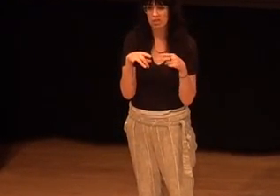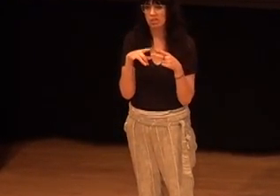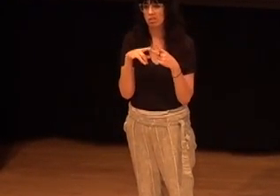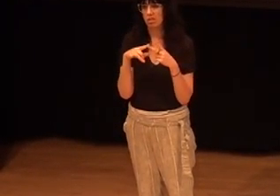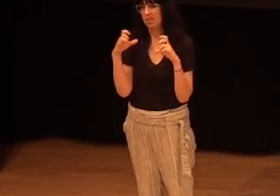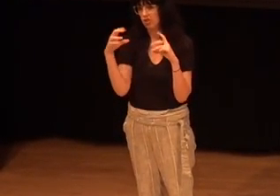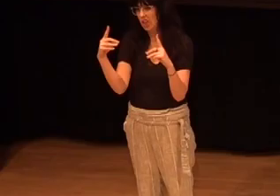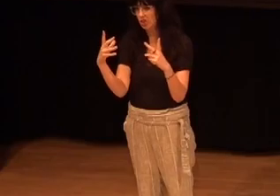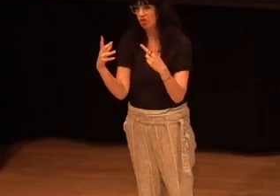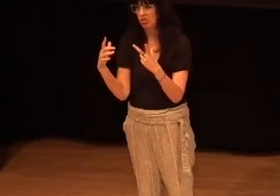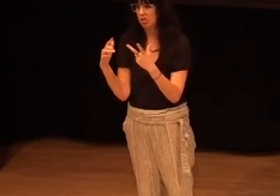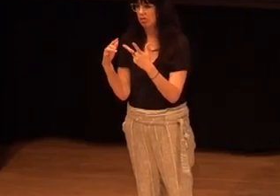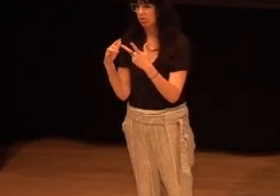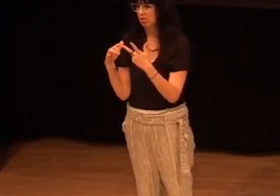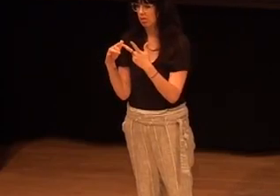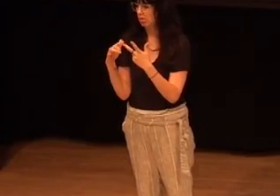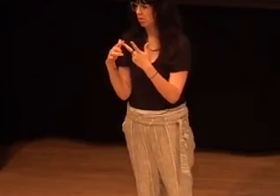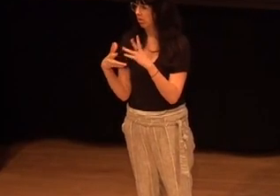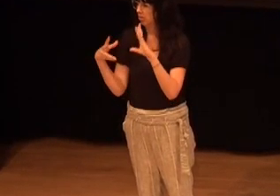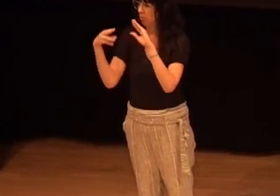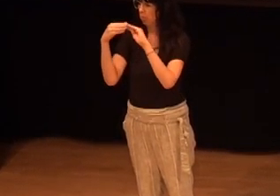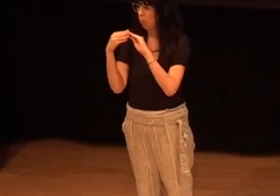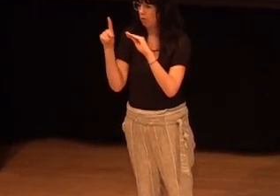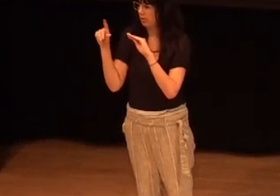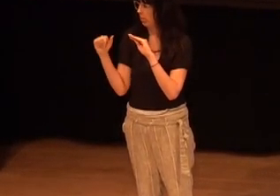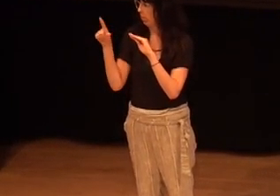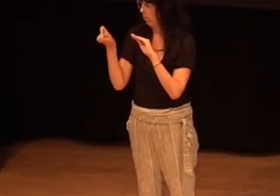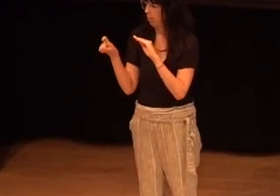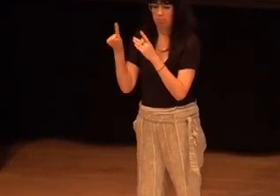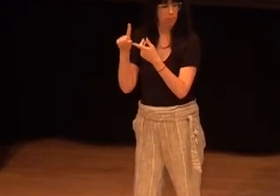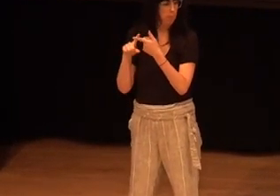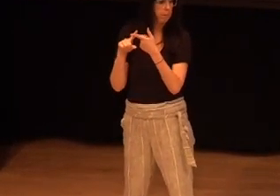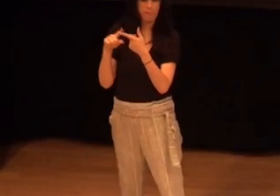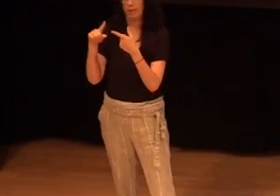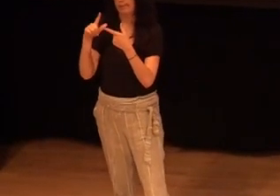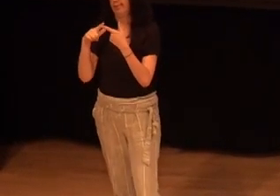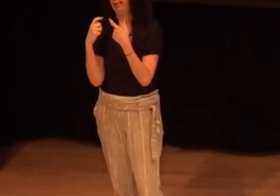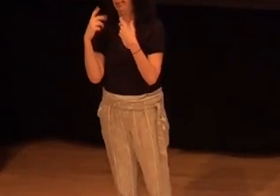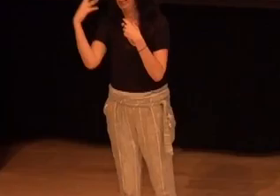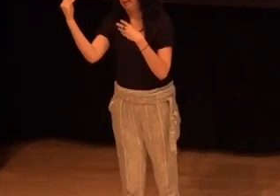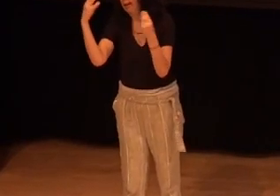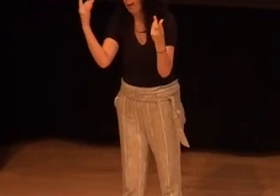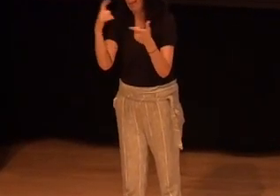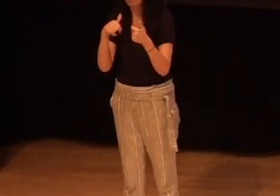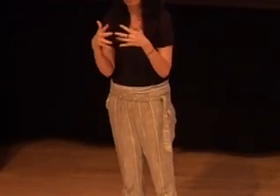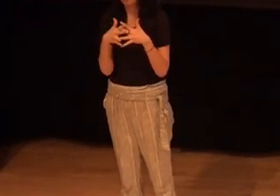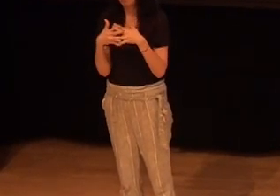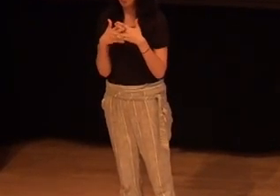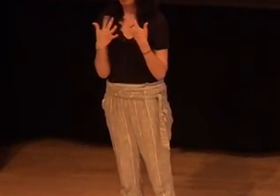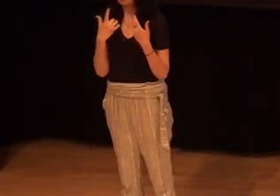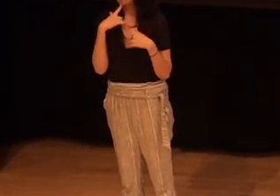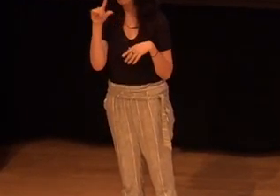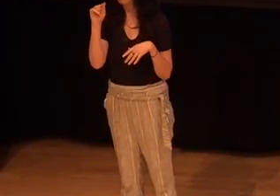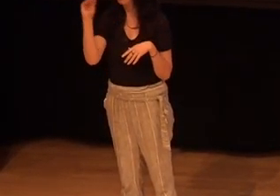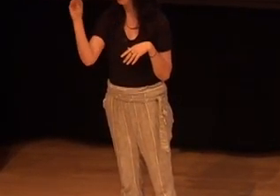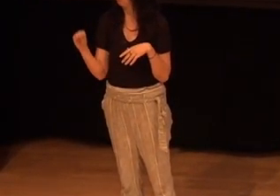it's education, it's getting more disabled people to get out there. I mean, in America, we like say